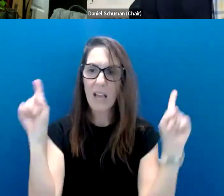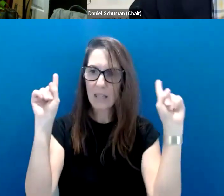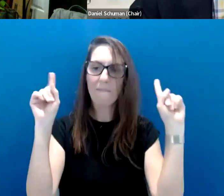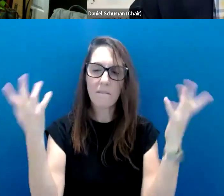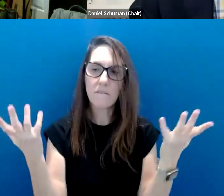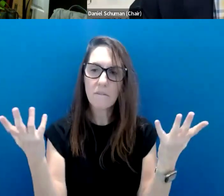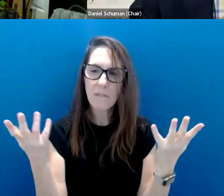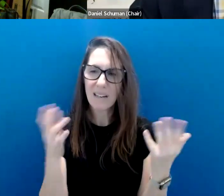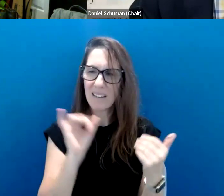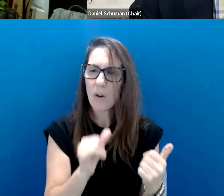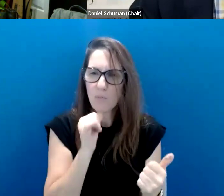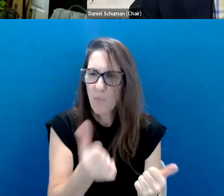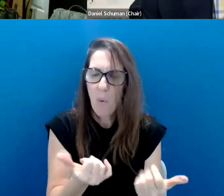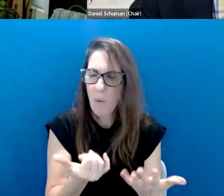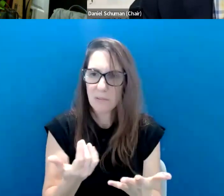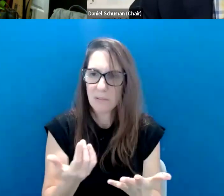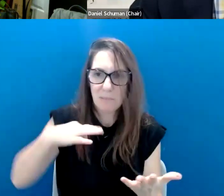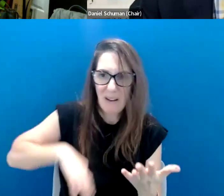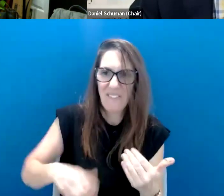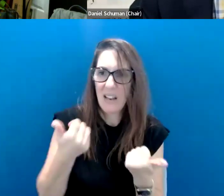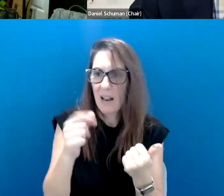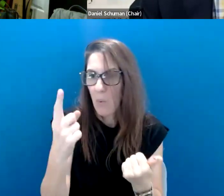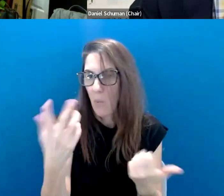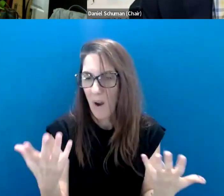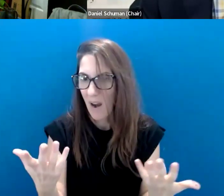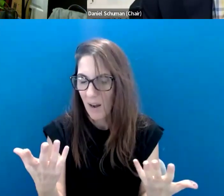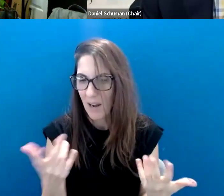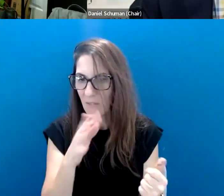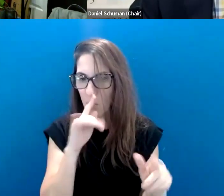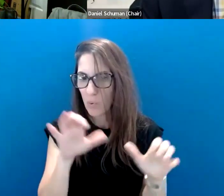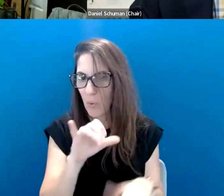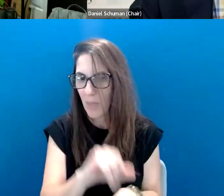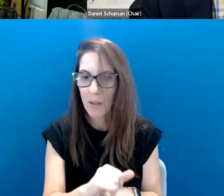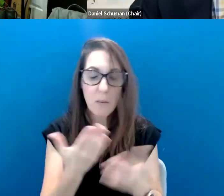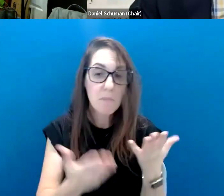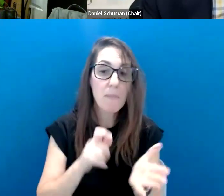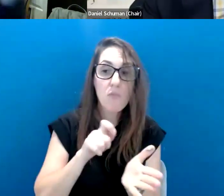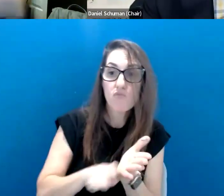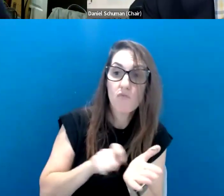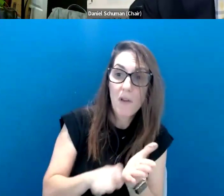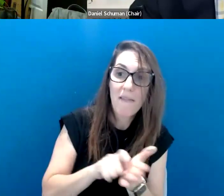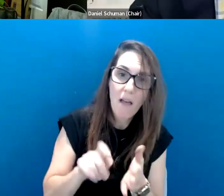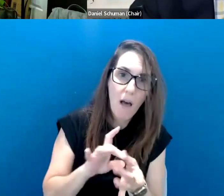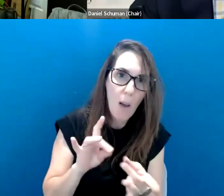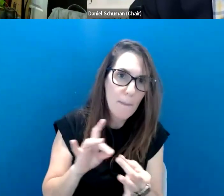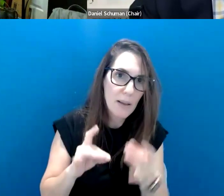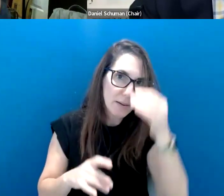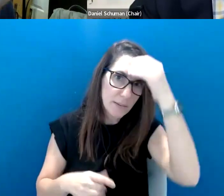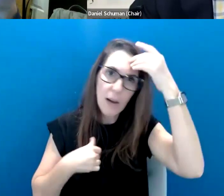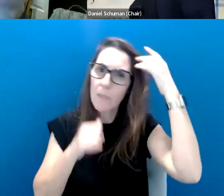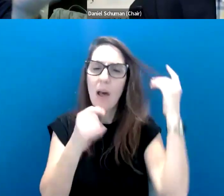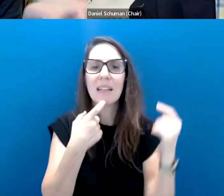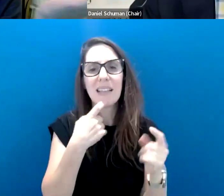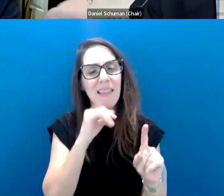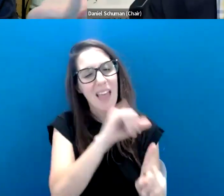That it wouldn't really serve anybody to recommend that they do that, right? And maybe just written comments, not to say one or the other, but that